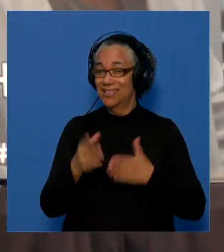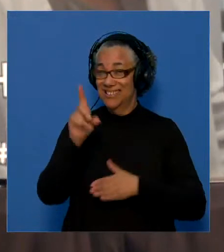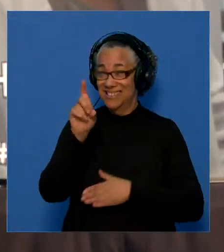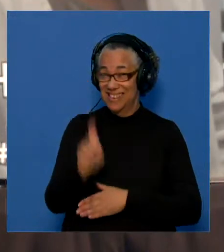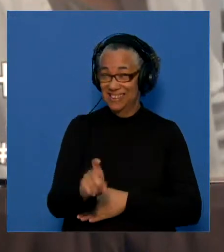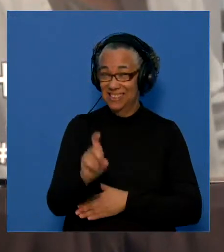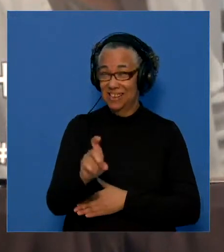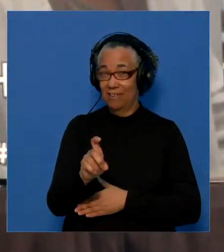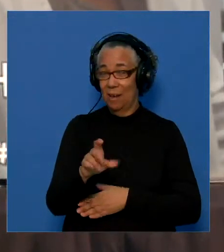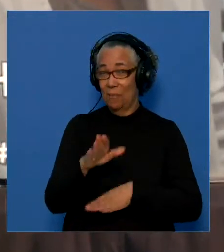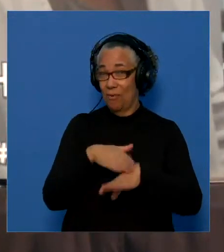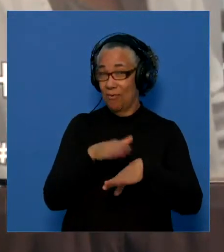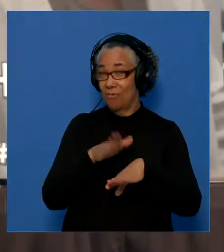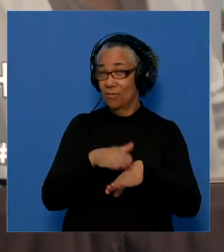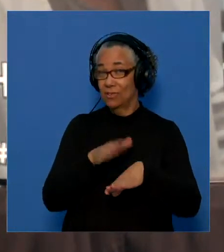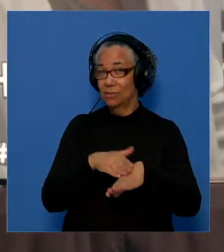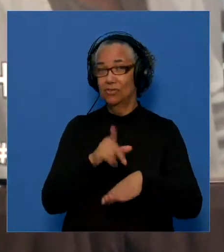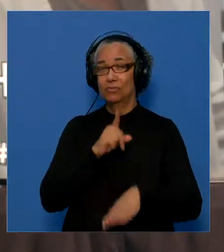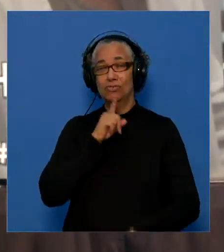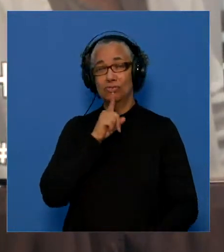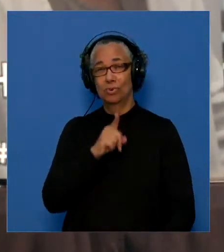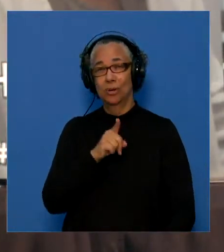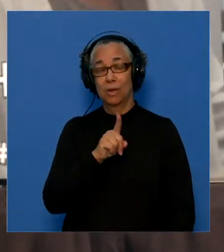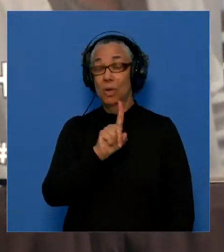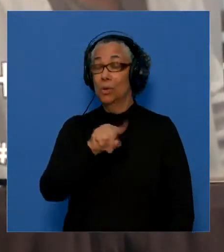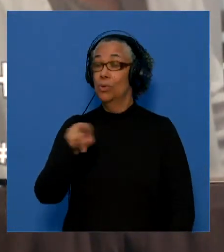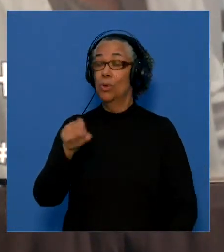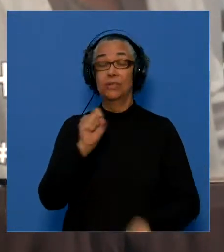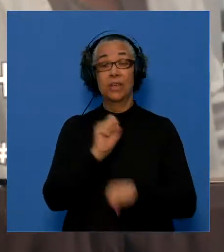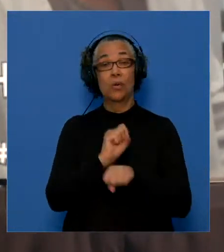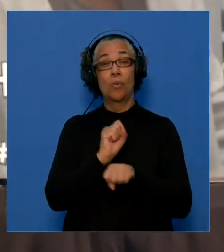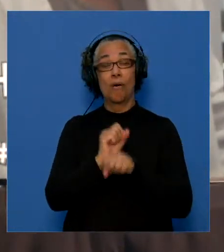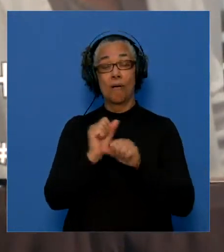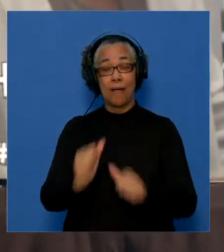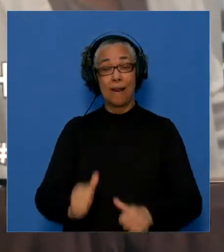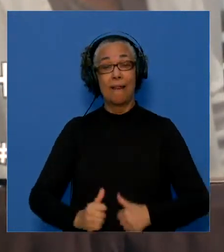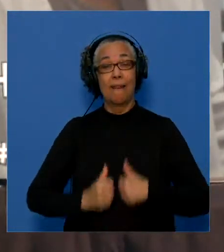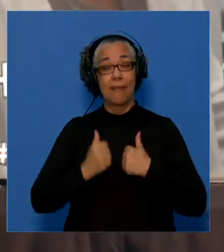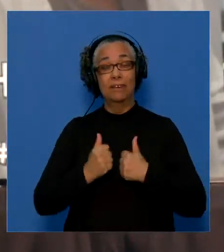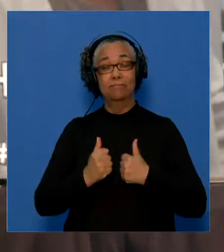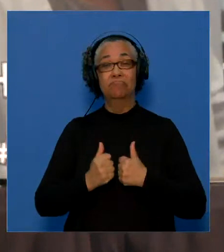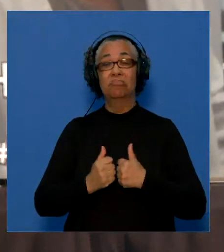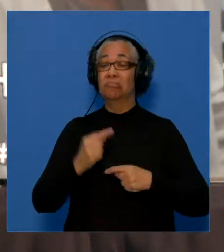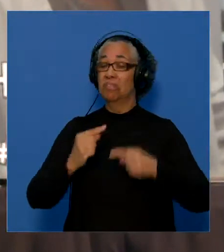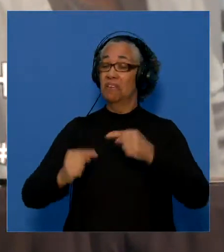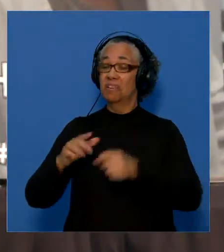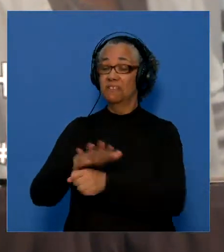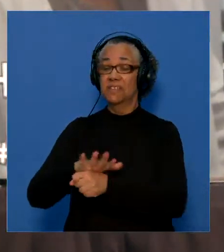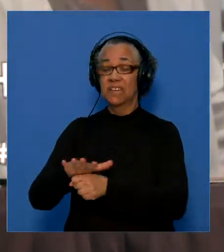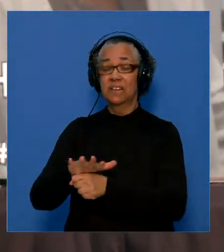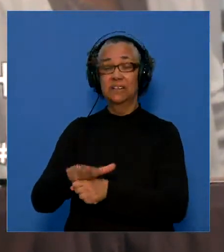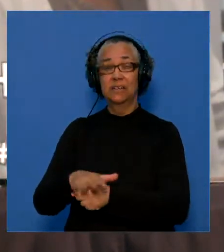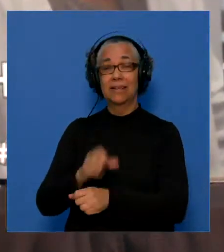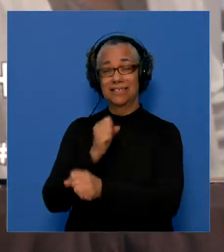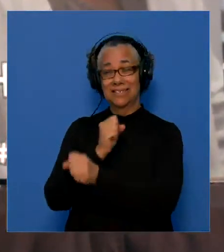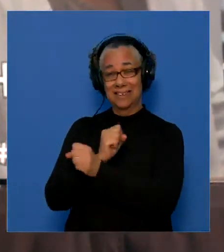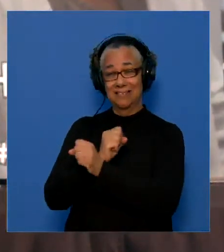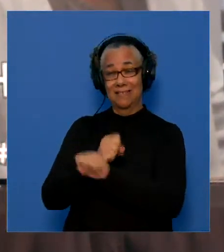and precautions to ensure that those who work and reside at our facilities are safeguarded and